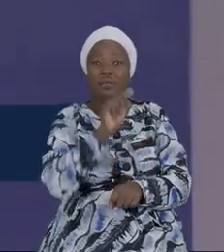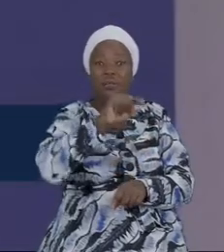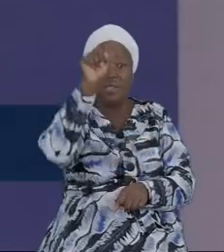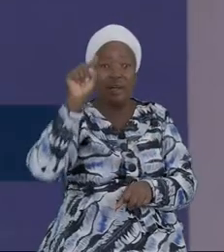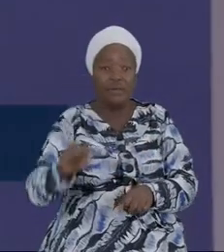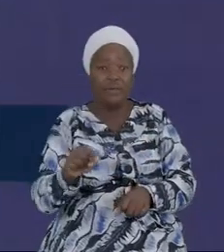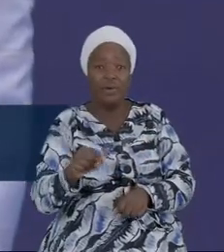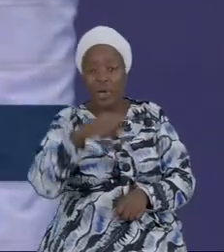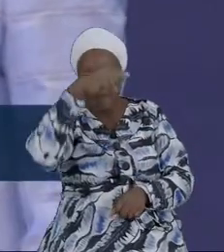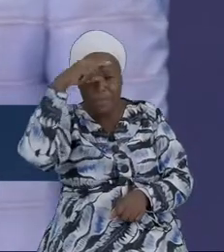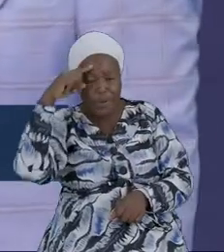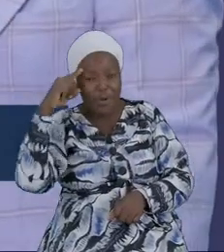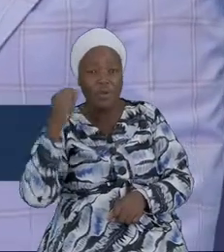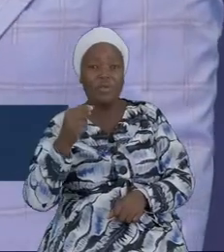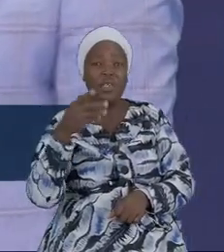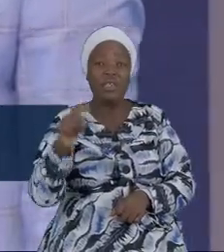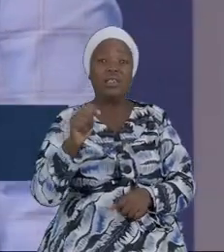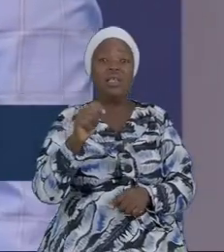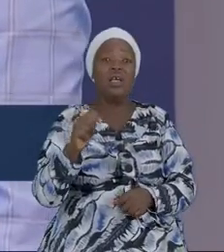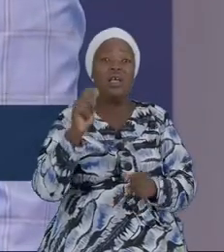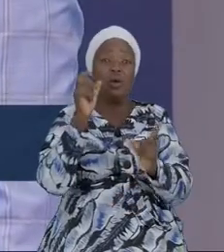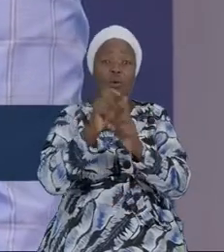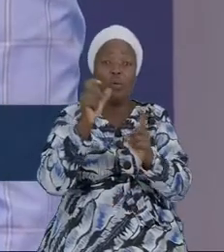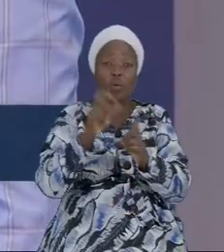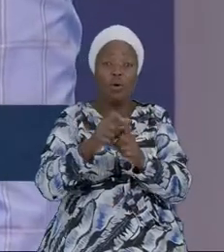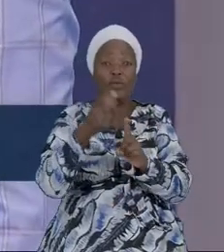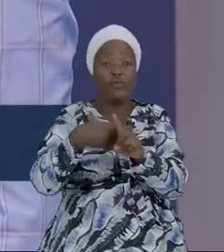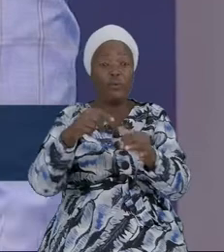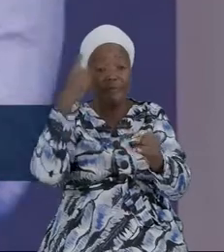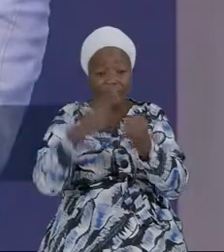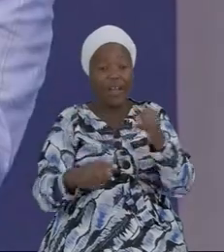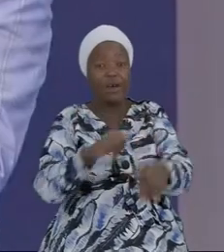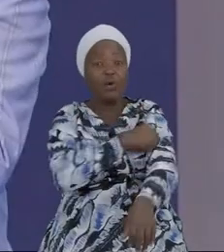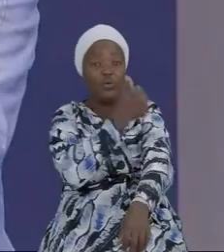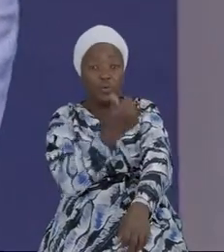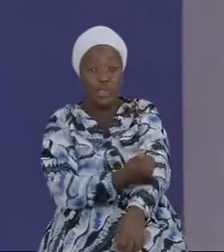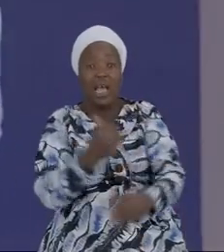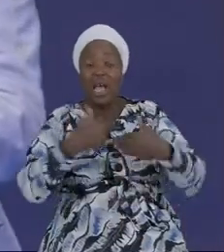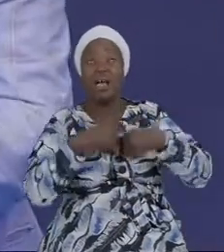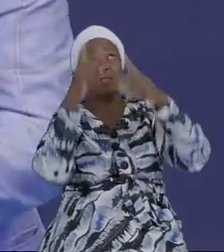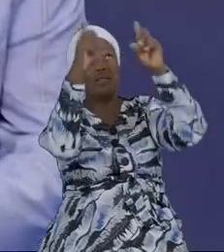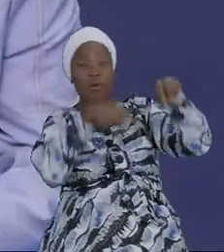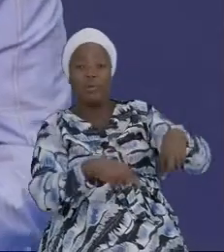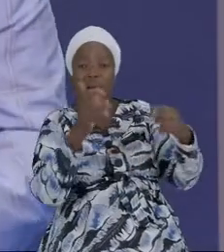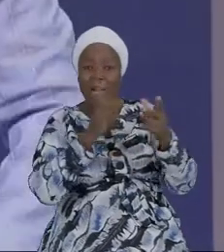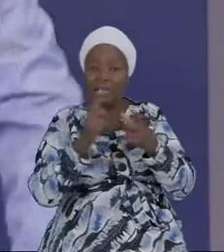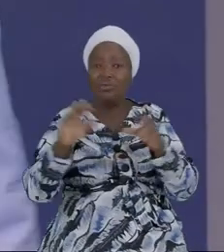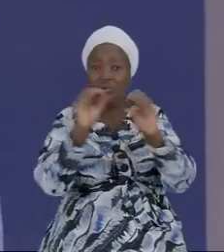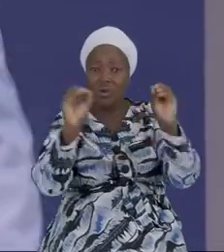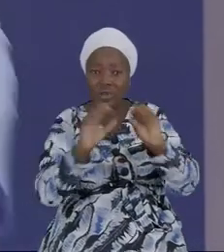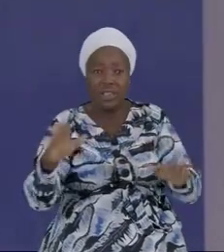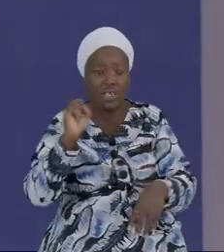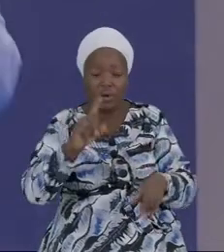therefore, because the word from the final authority has come, and nothing